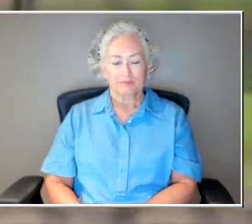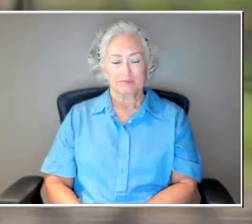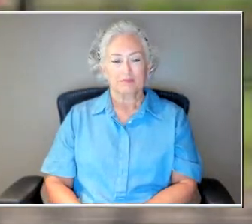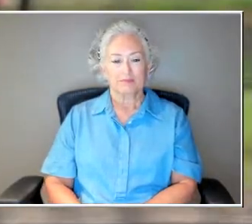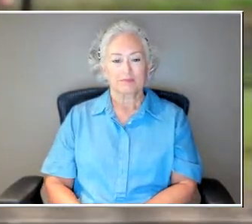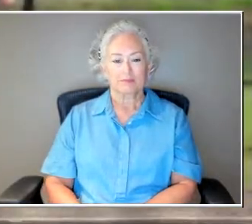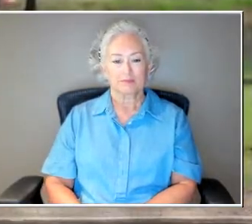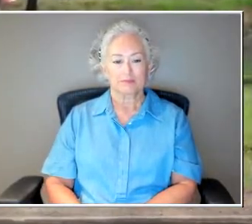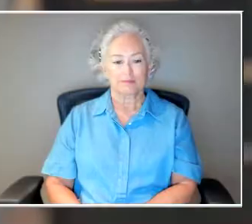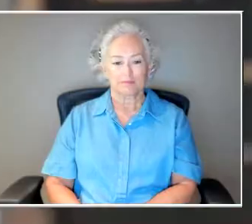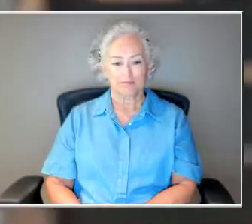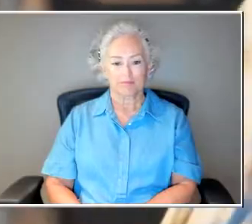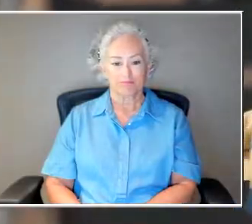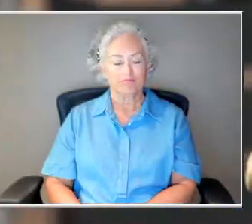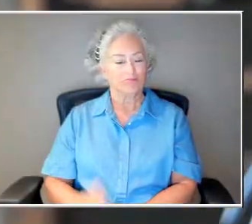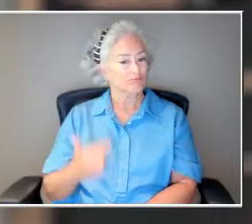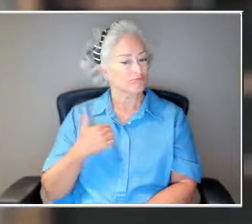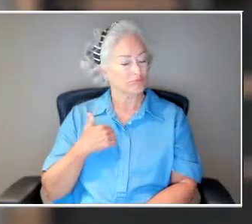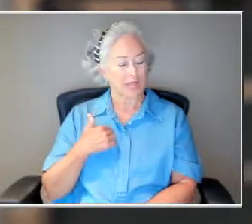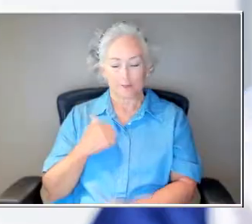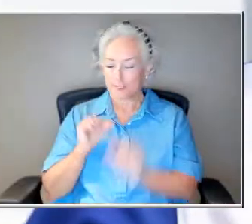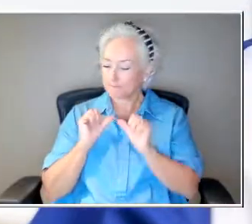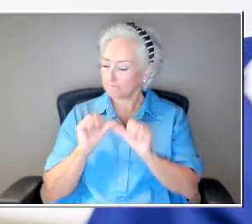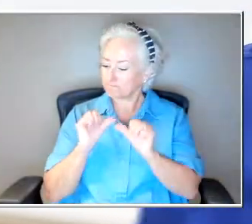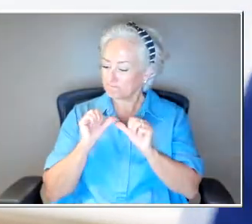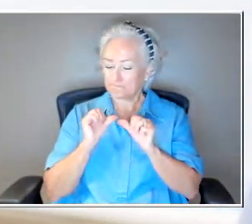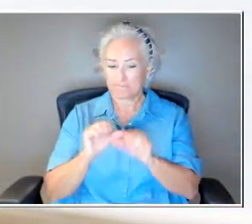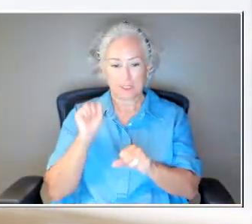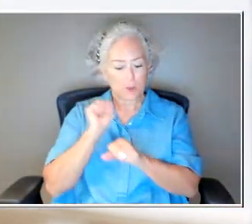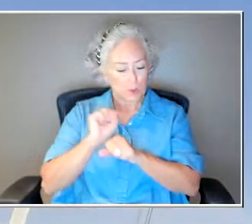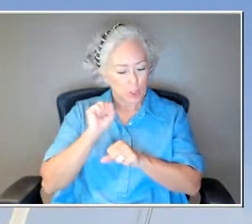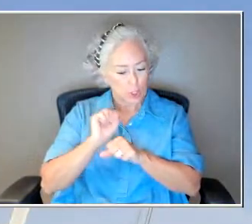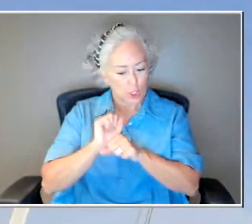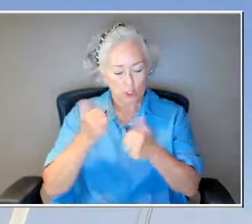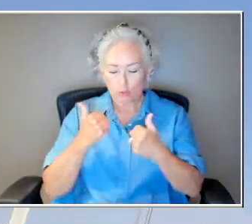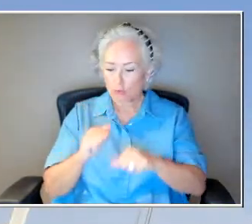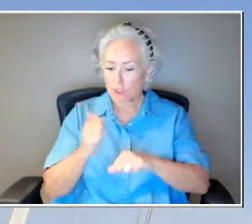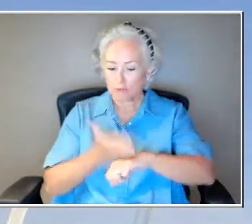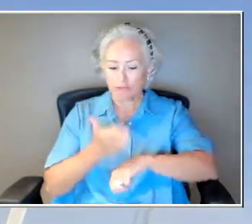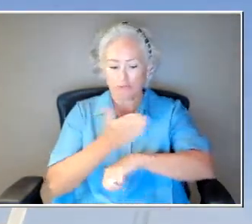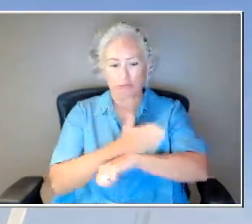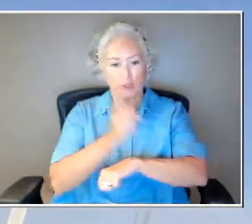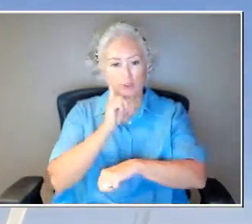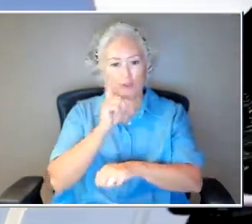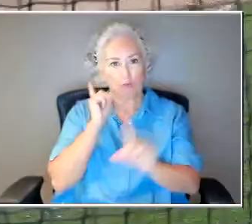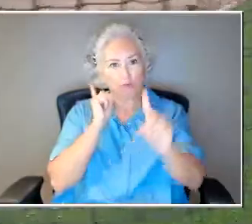I'm just going to keep working at it and try to get as best as I can for college.